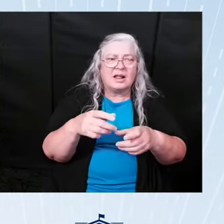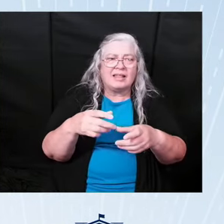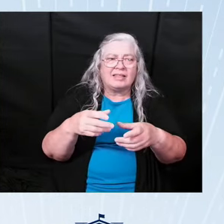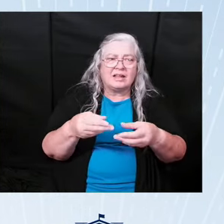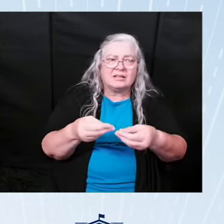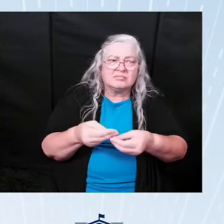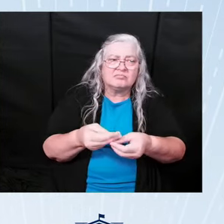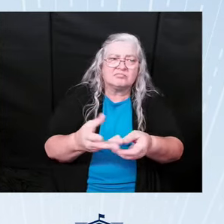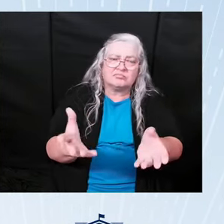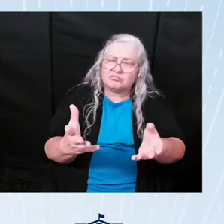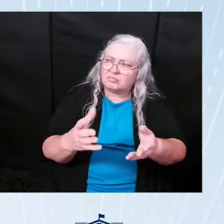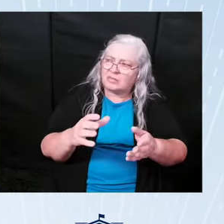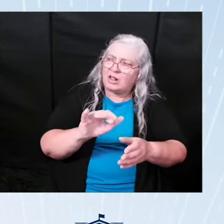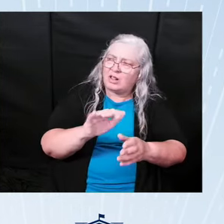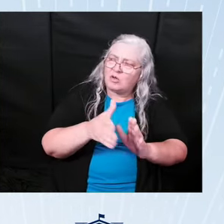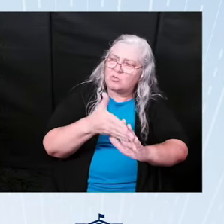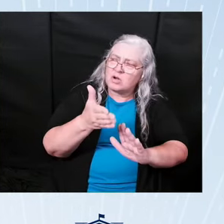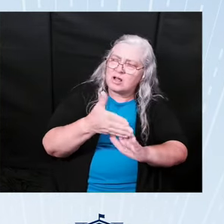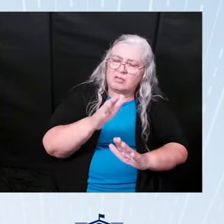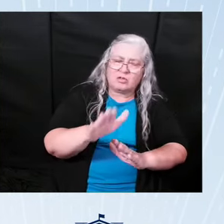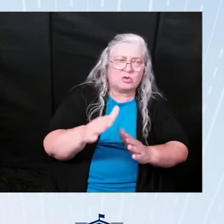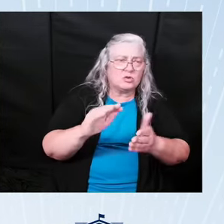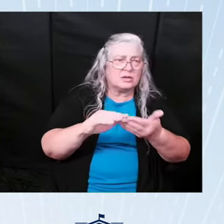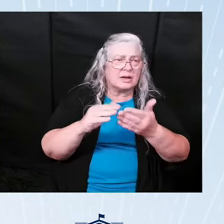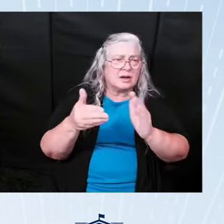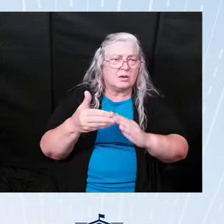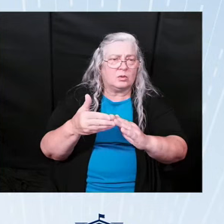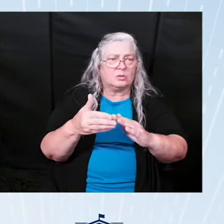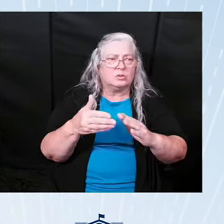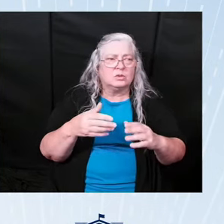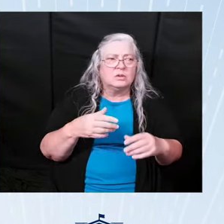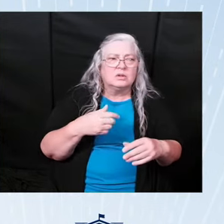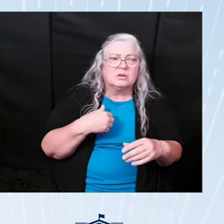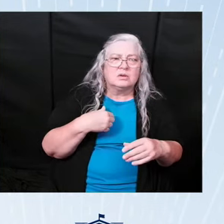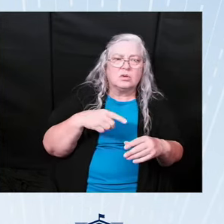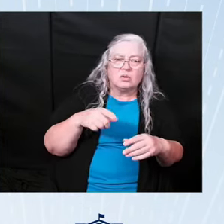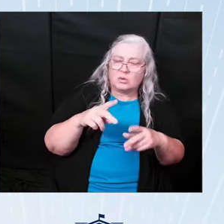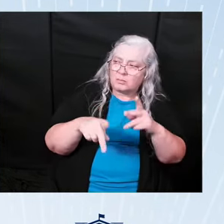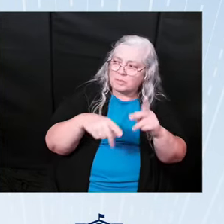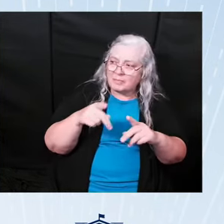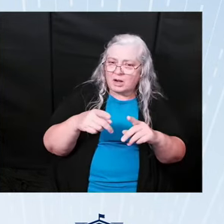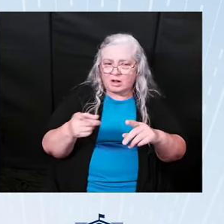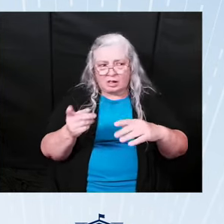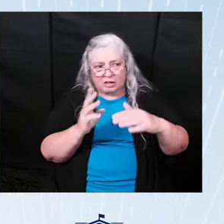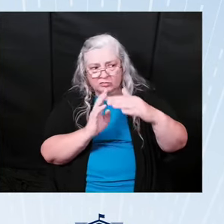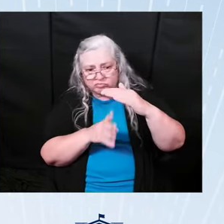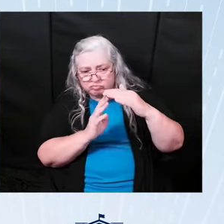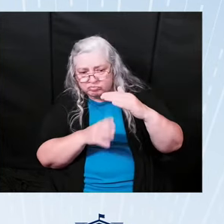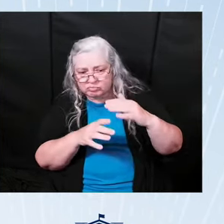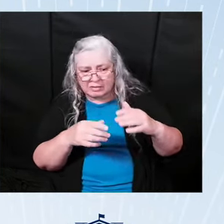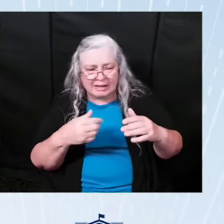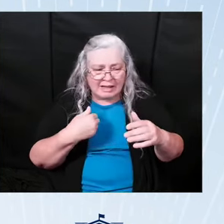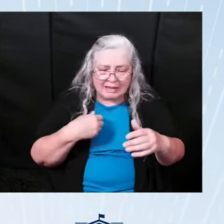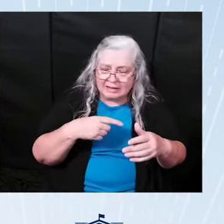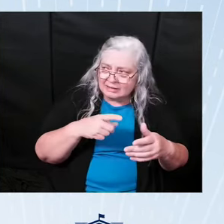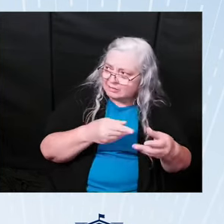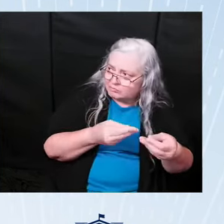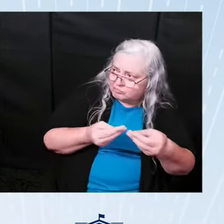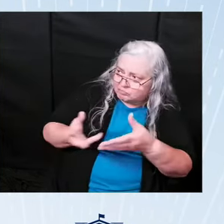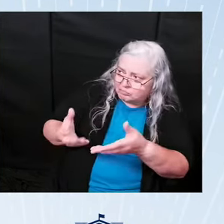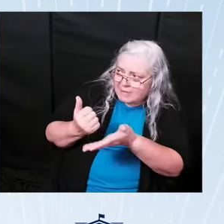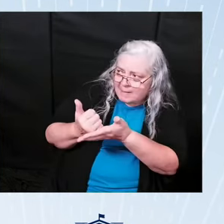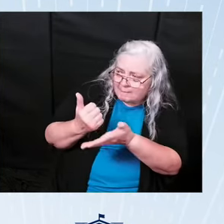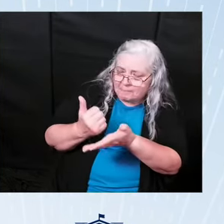the implementation. And I think Black Resilience Network members are going to continue to collaborate with each other to do what we can,